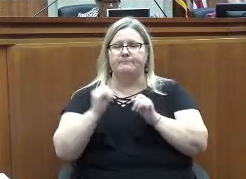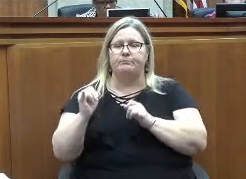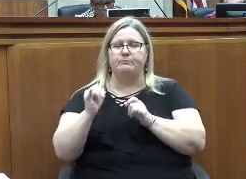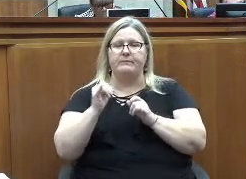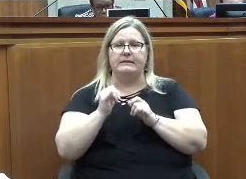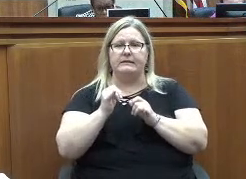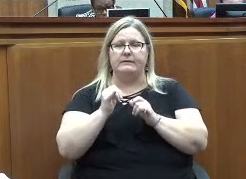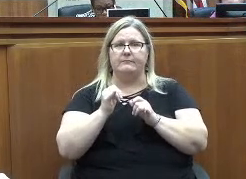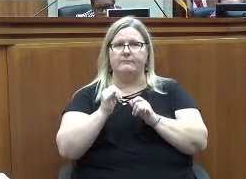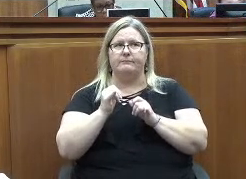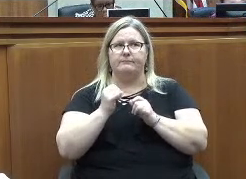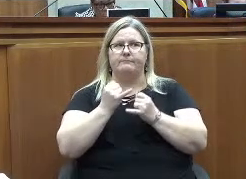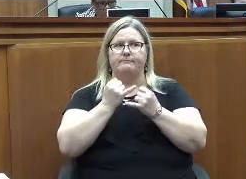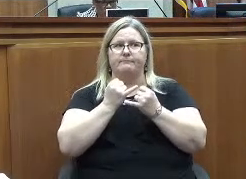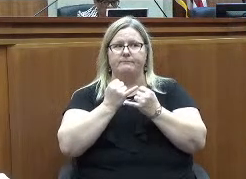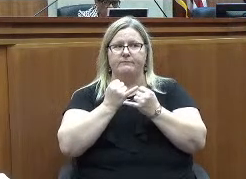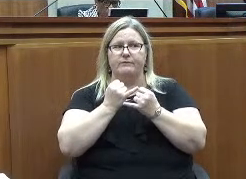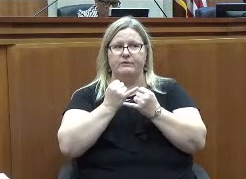with